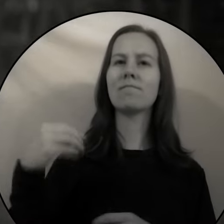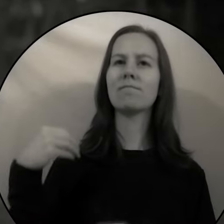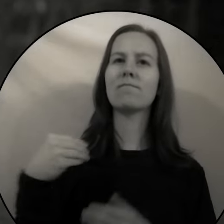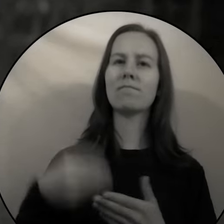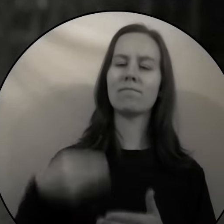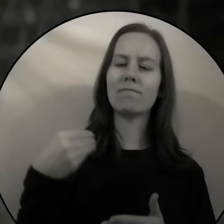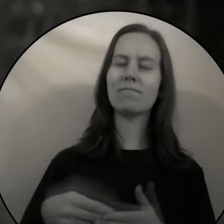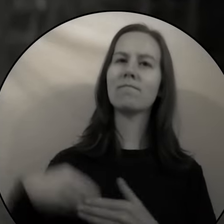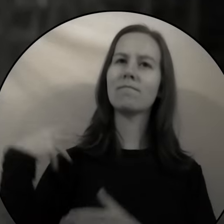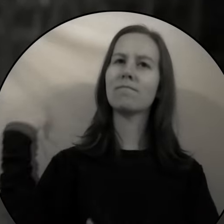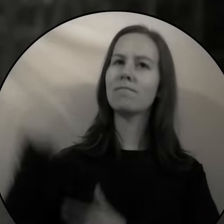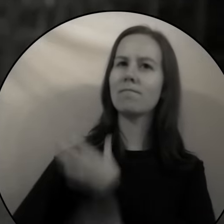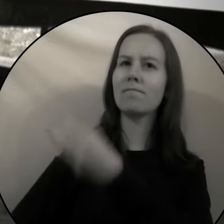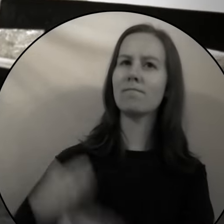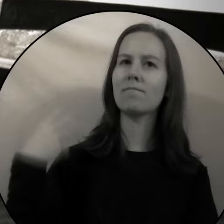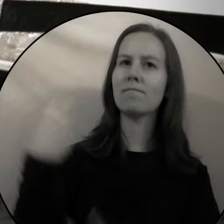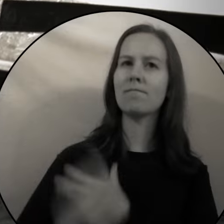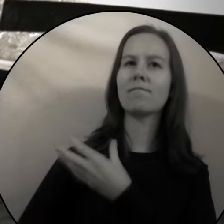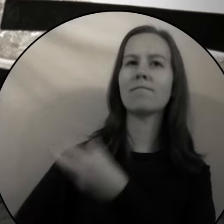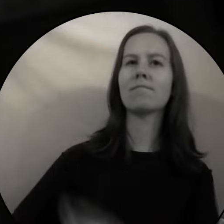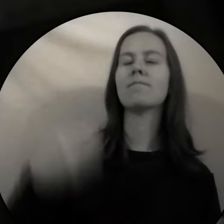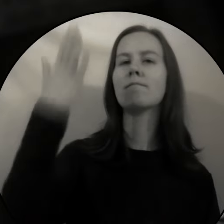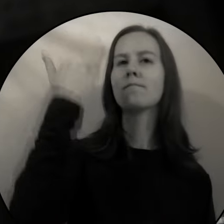or in in second